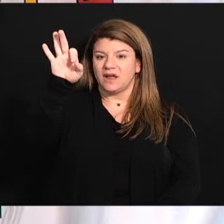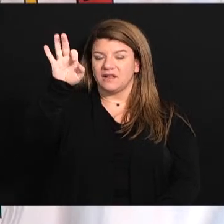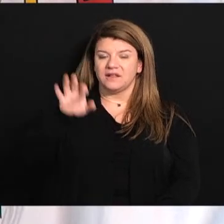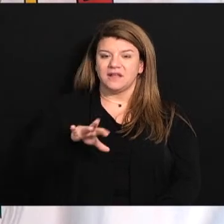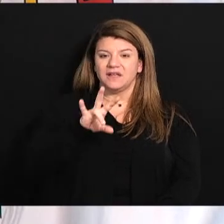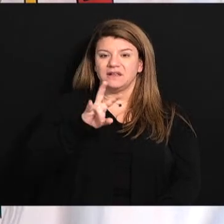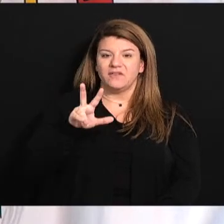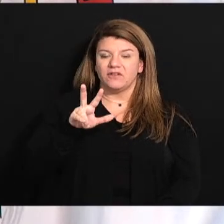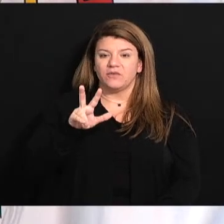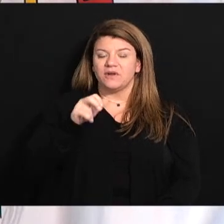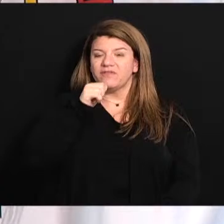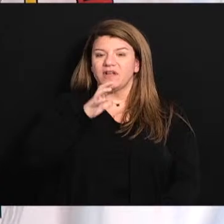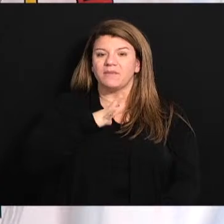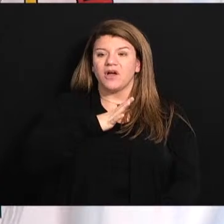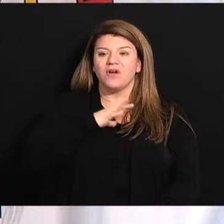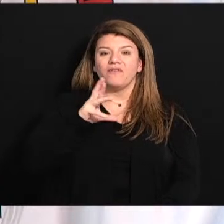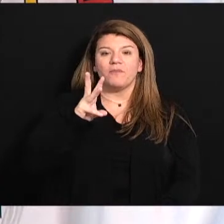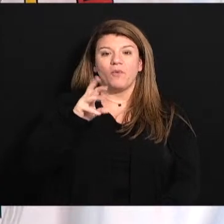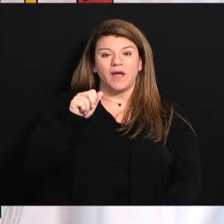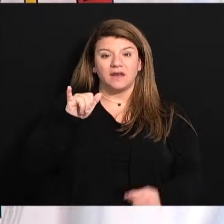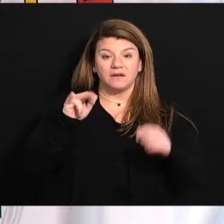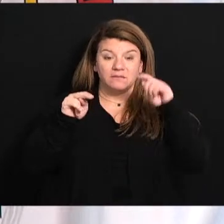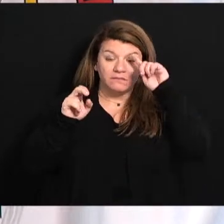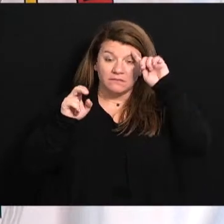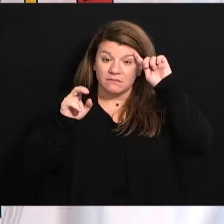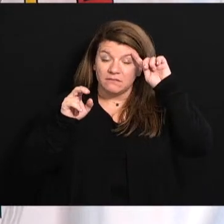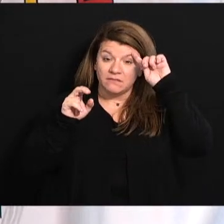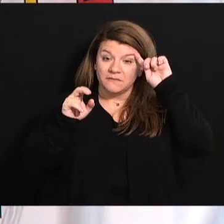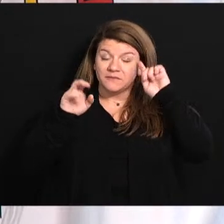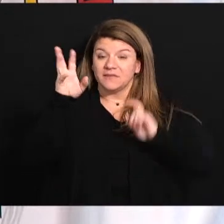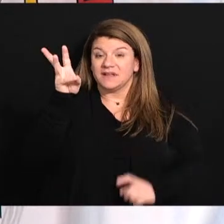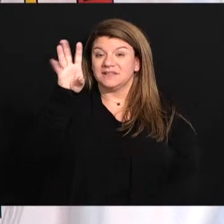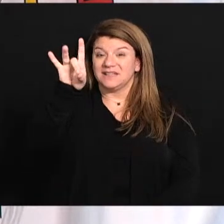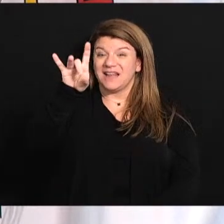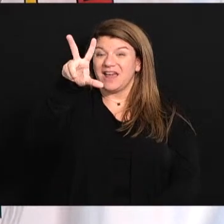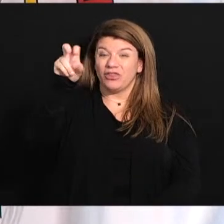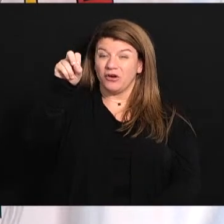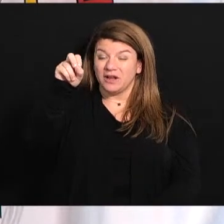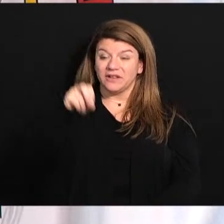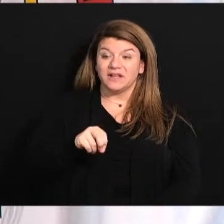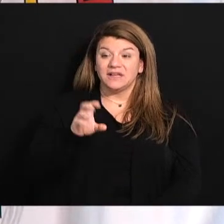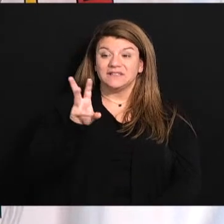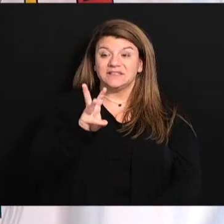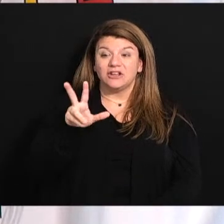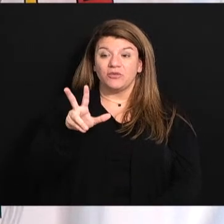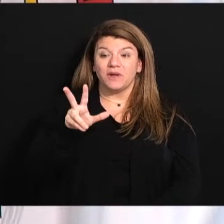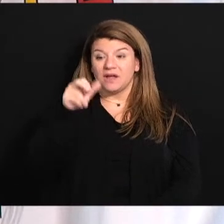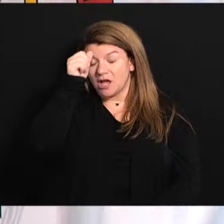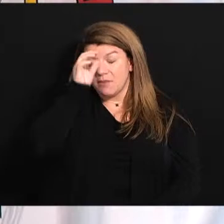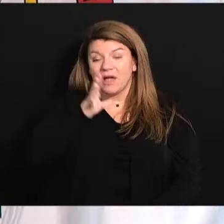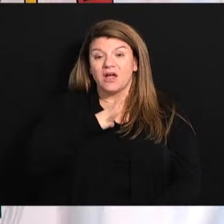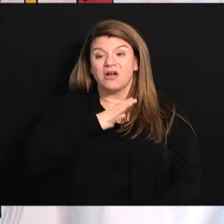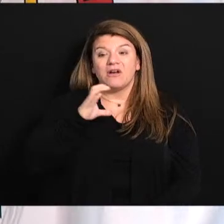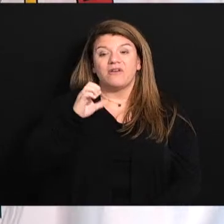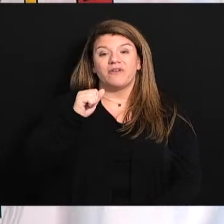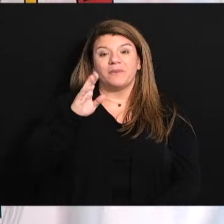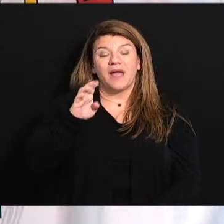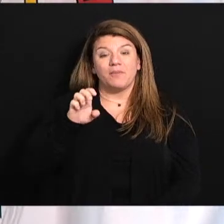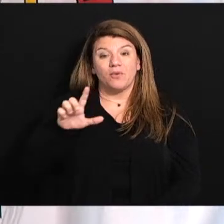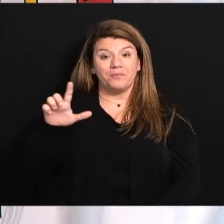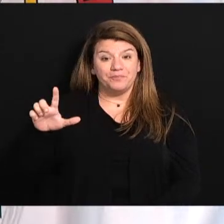a 73-year-old female from Wayne County. The 6,830th death, a 63-year-old male from Cabell